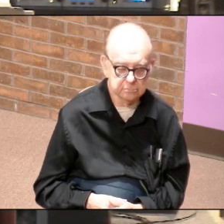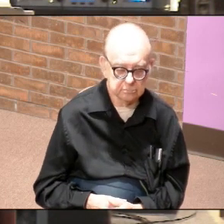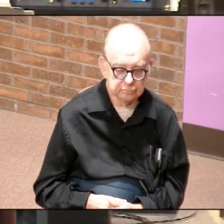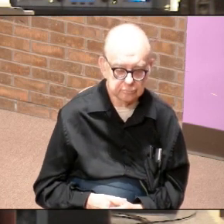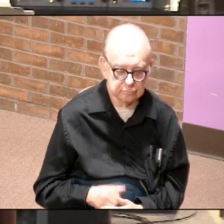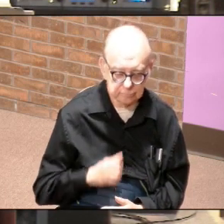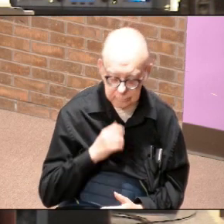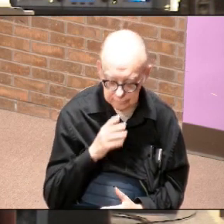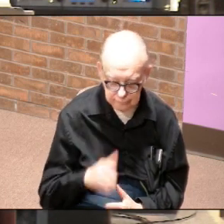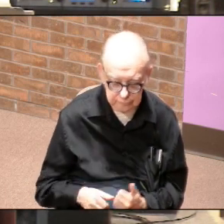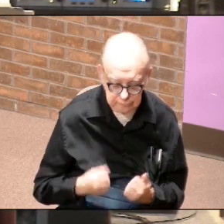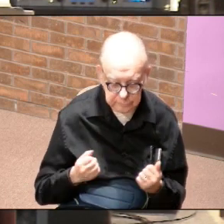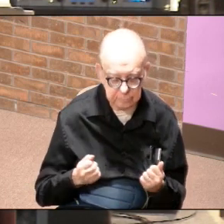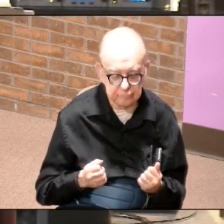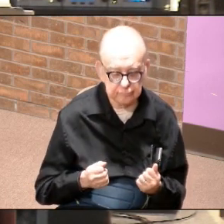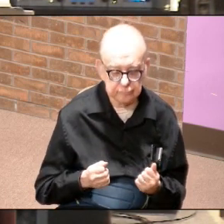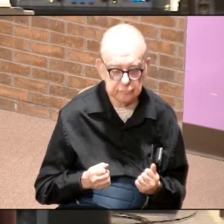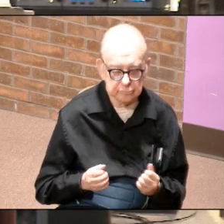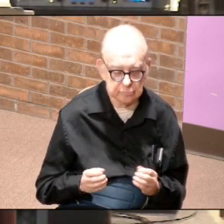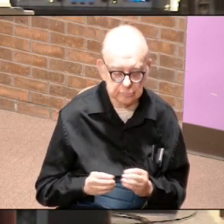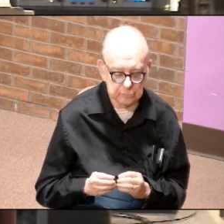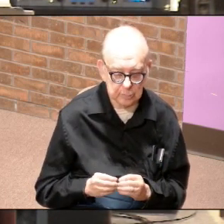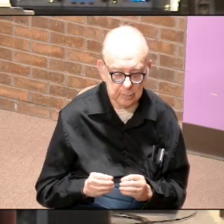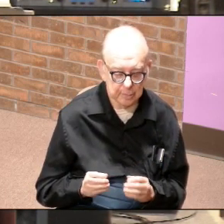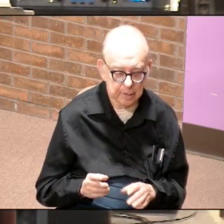And you're not going to live long anyway.